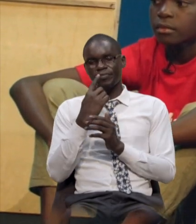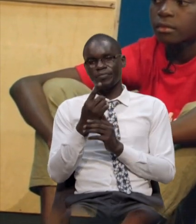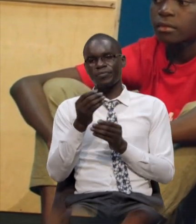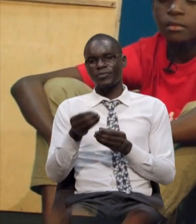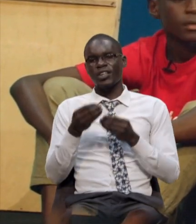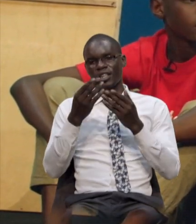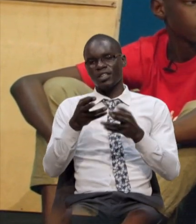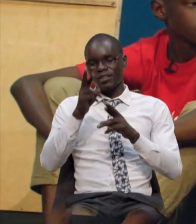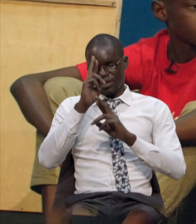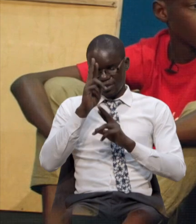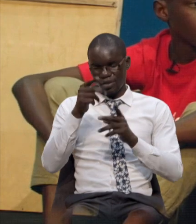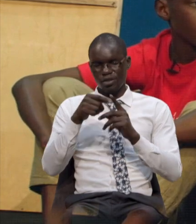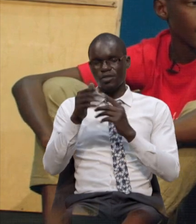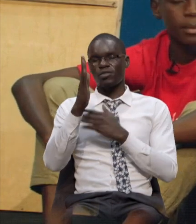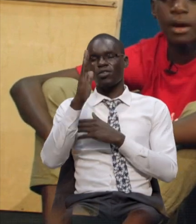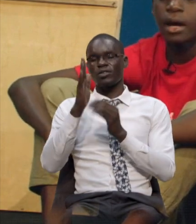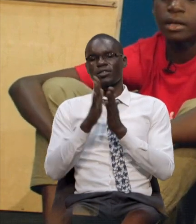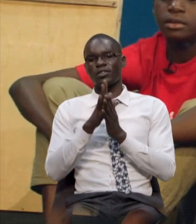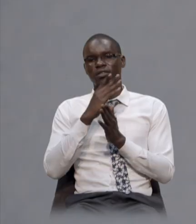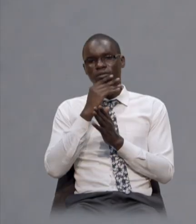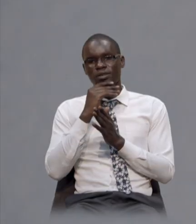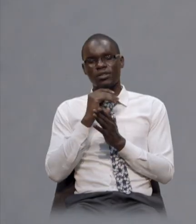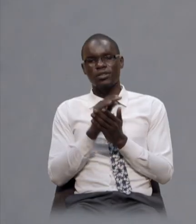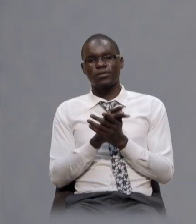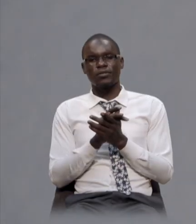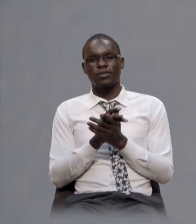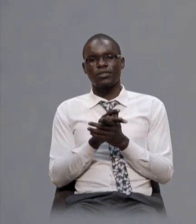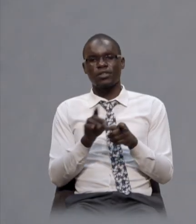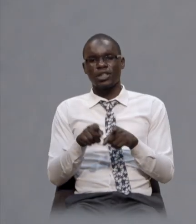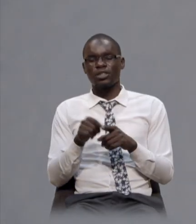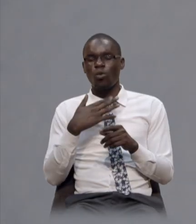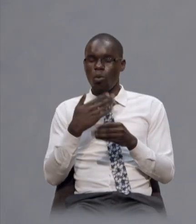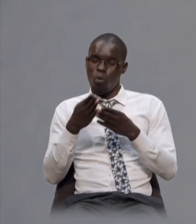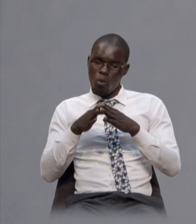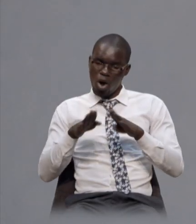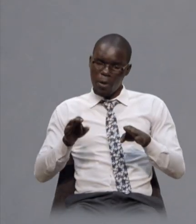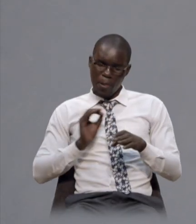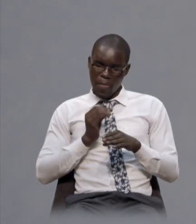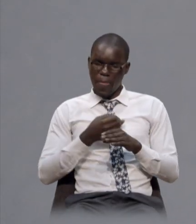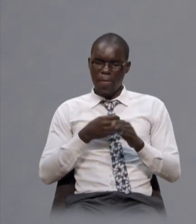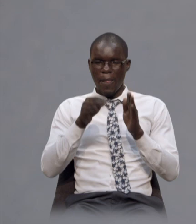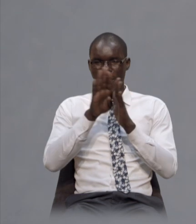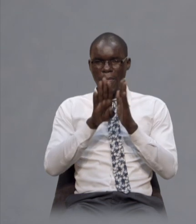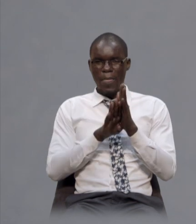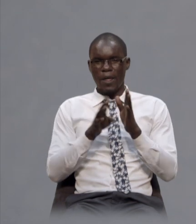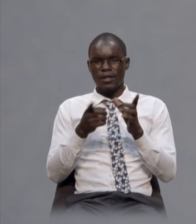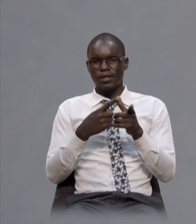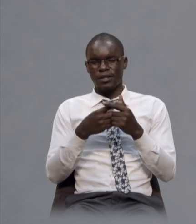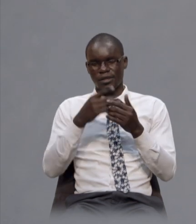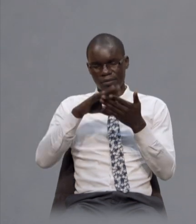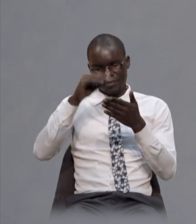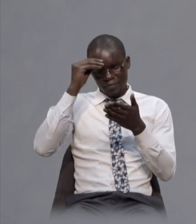give respect to who? To God and man. And we want to open our Bible and then we